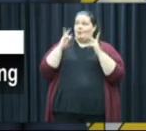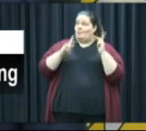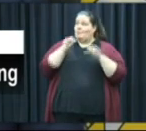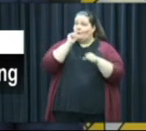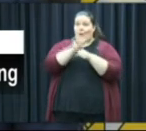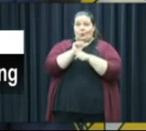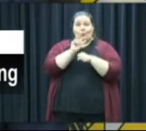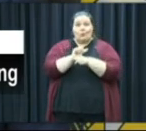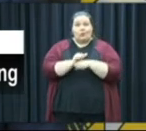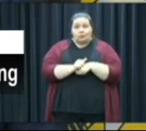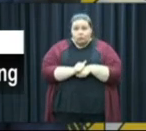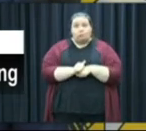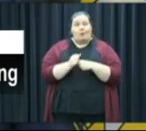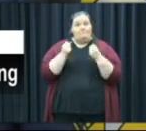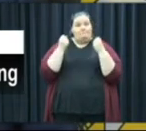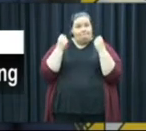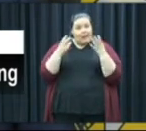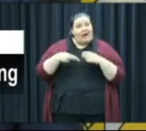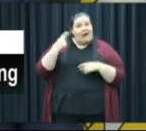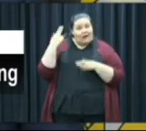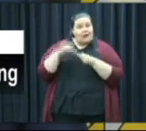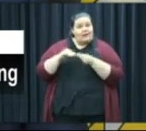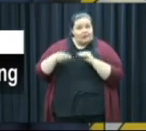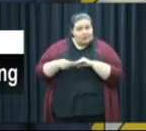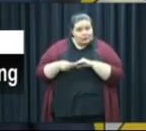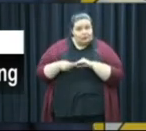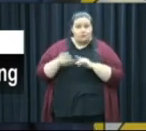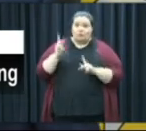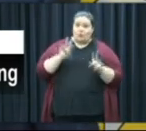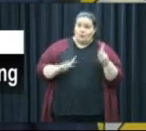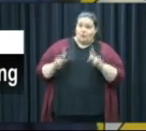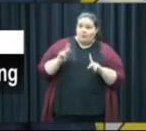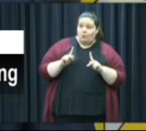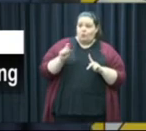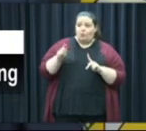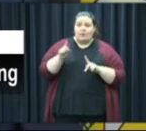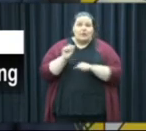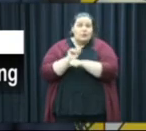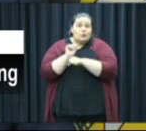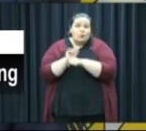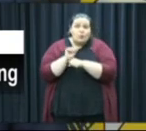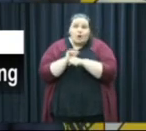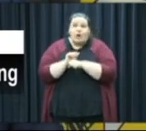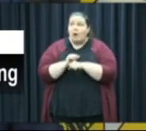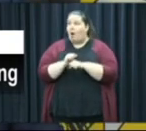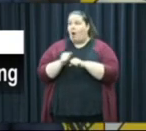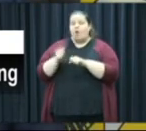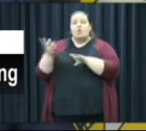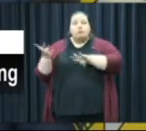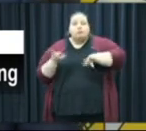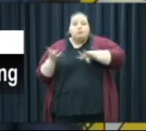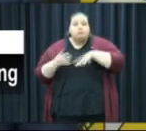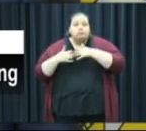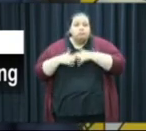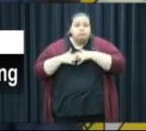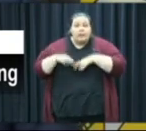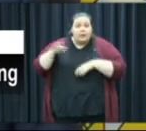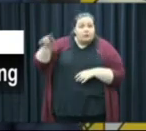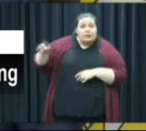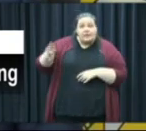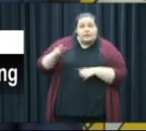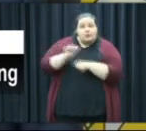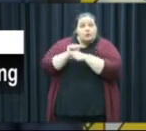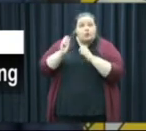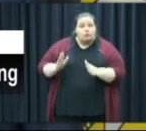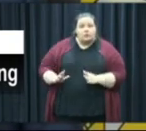you know, I guess I made a comment about we need people to help us here with the processing plants. And then there's the added issue around the processing plants. And, you know, I've